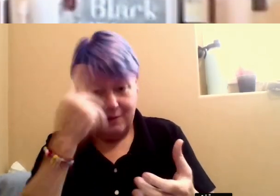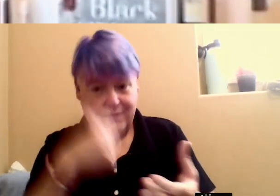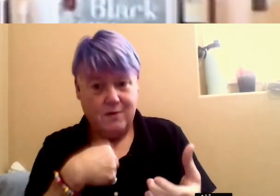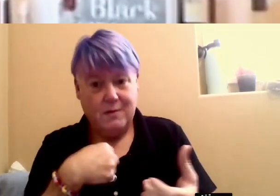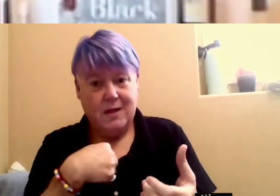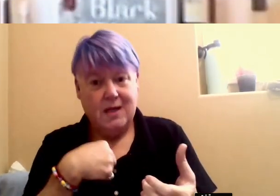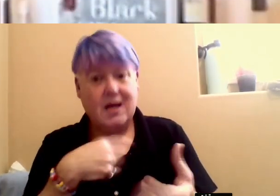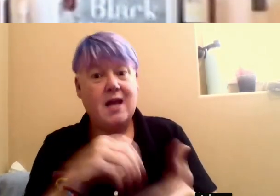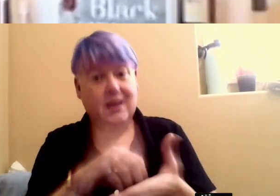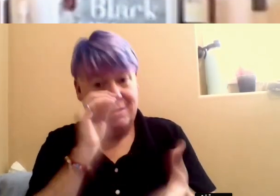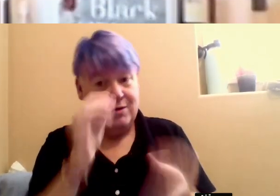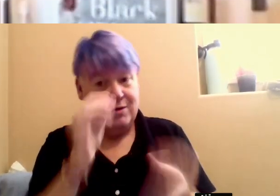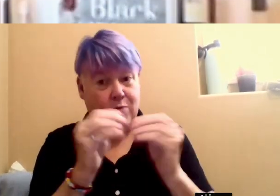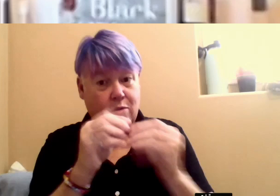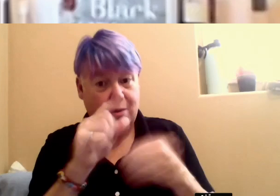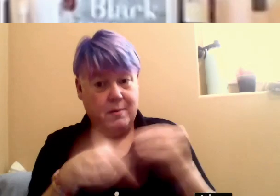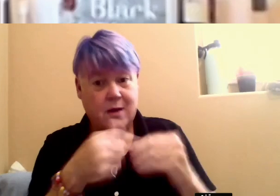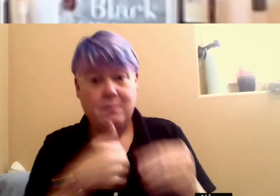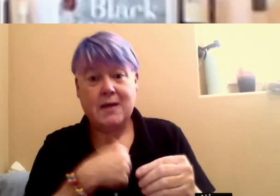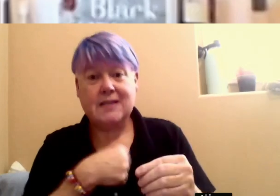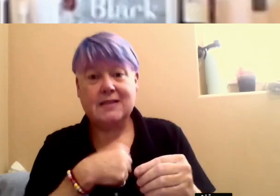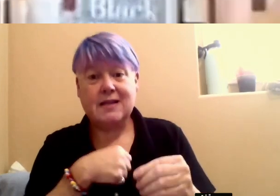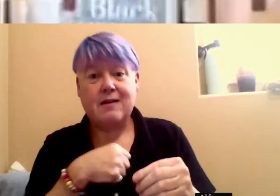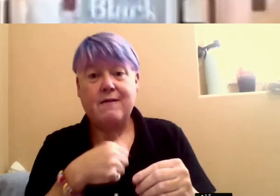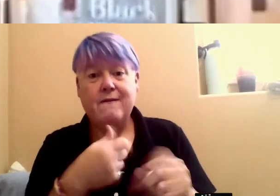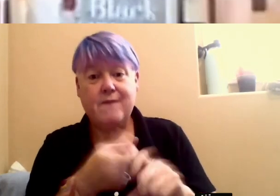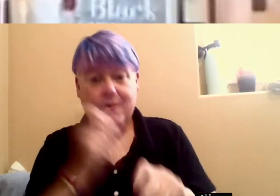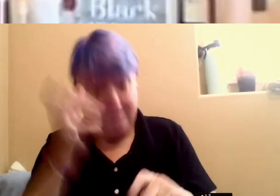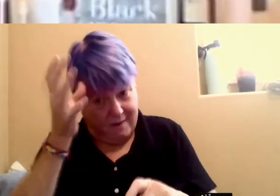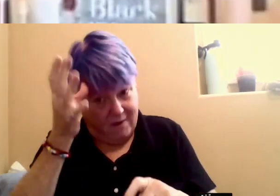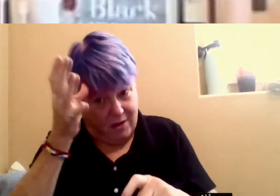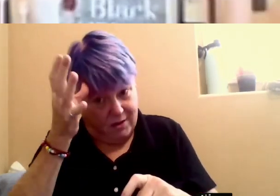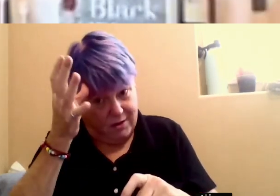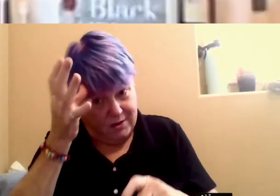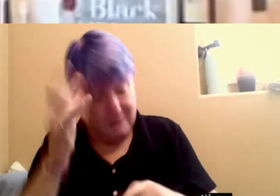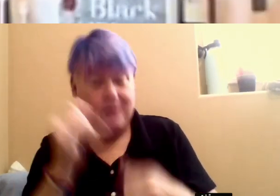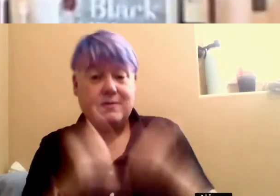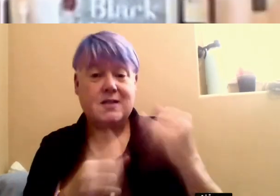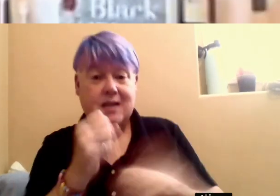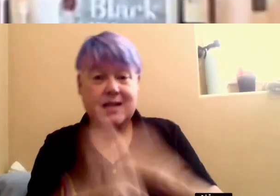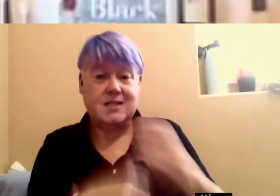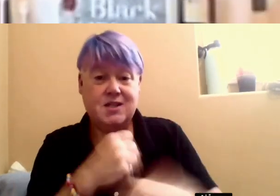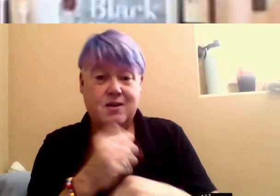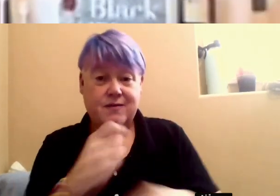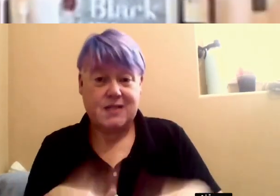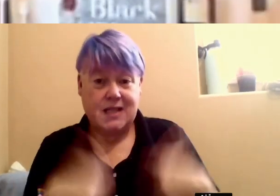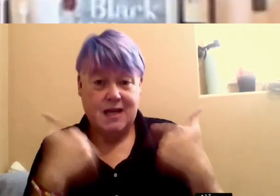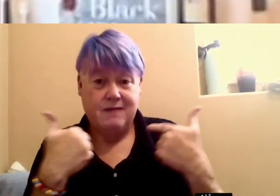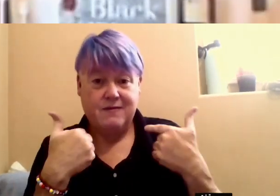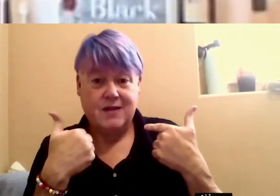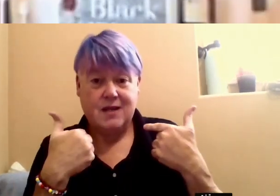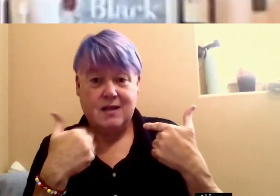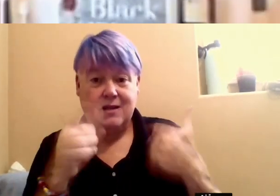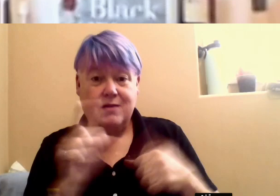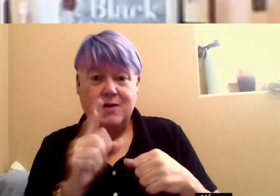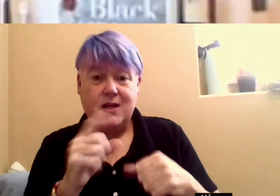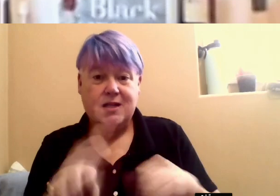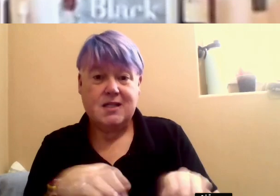learned a lot more about myself and my father than I had. That was just the last year of his life where we did a lot